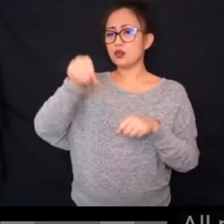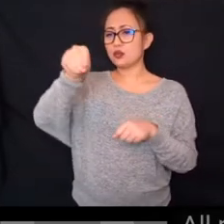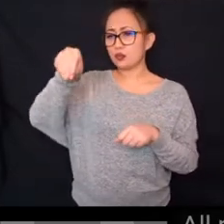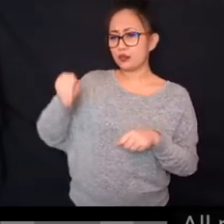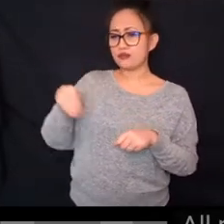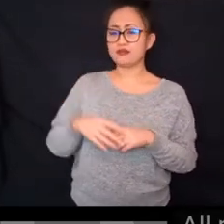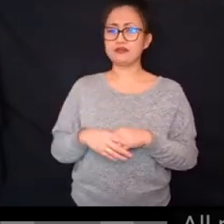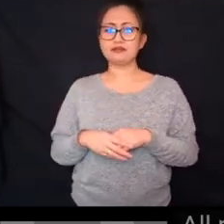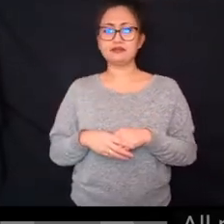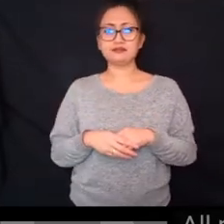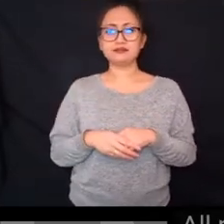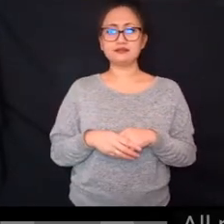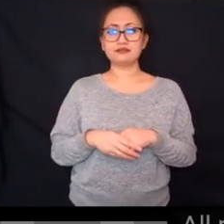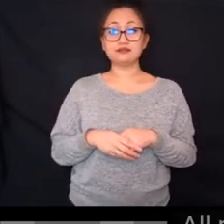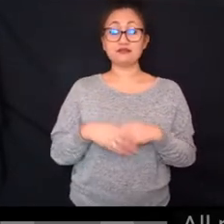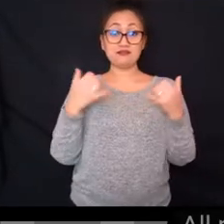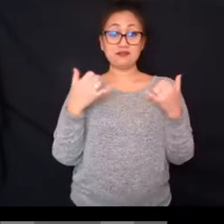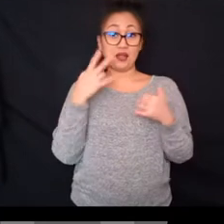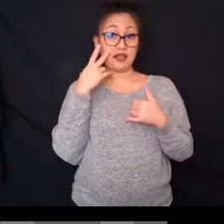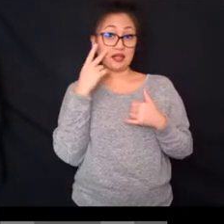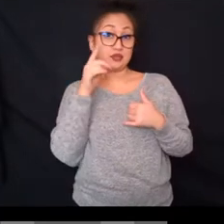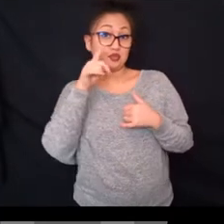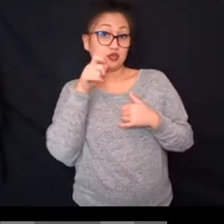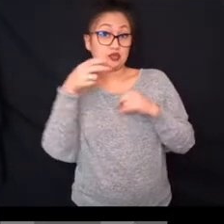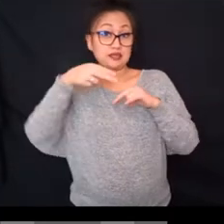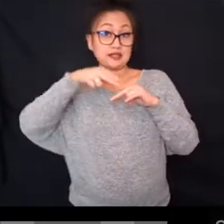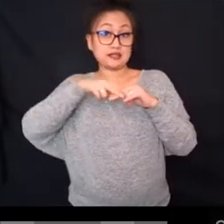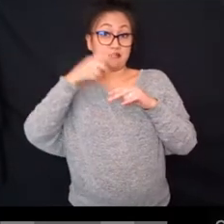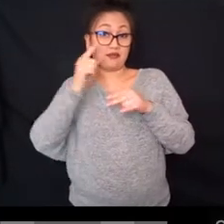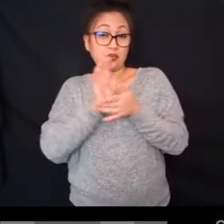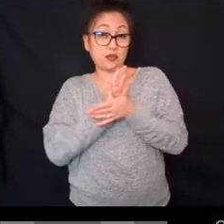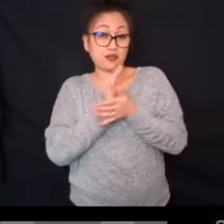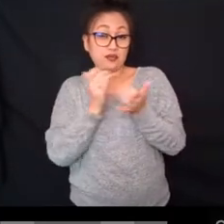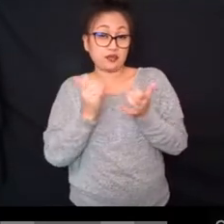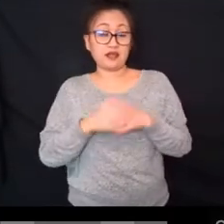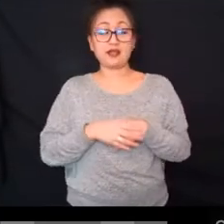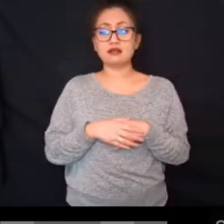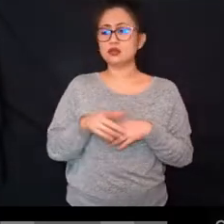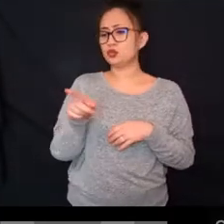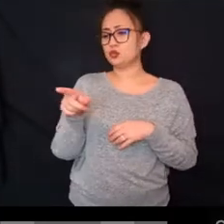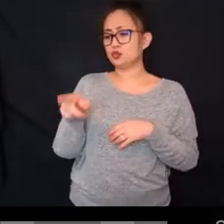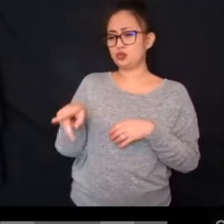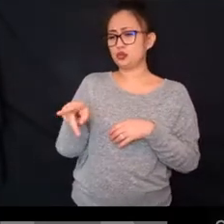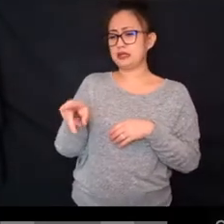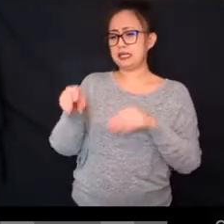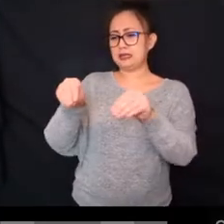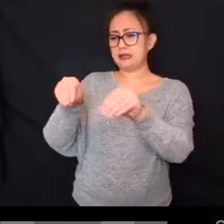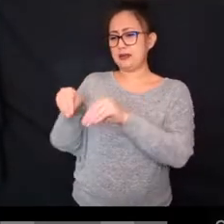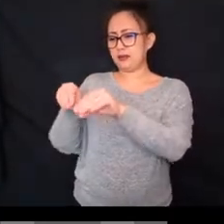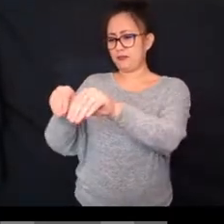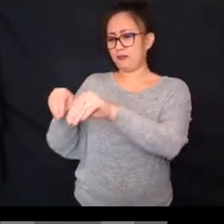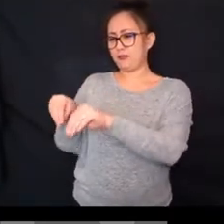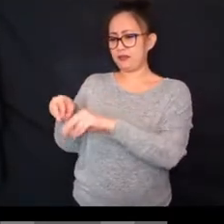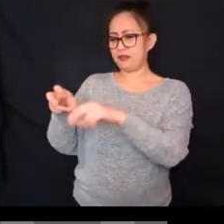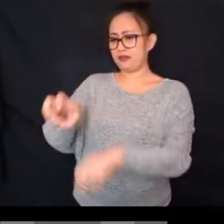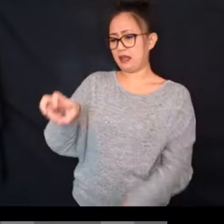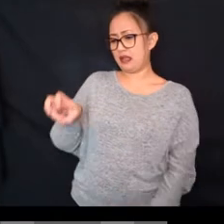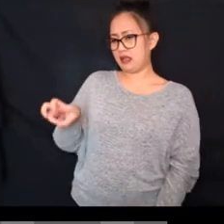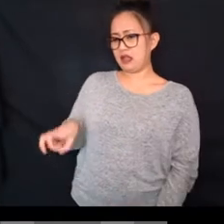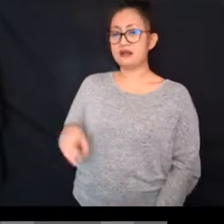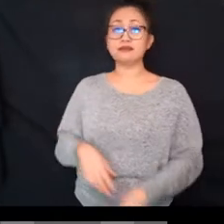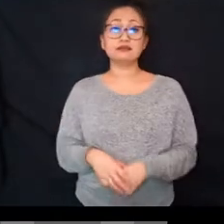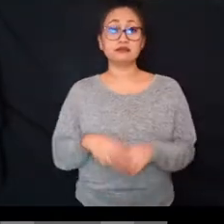All right, let's see who's going to go to the movie today. Can you move over just a little bit, Kennedy and Isaiah and Logan, if you can slide down just a little bit. Let's see. Yesterday